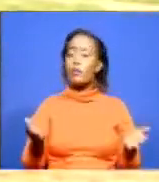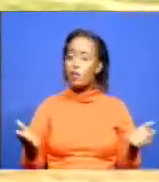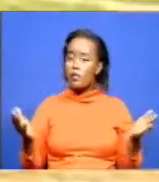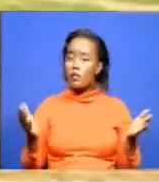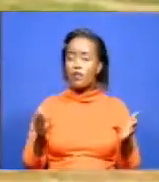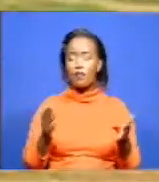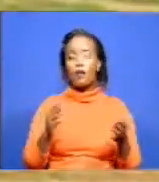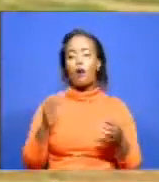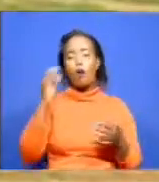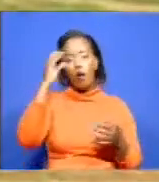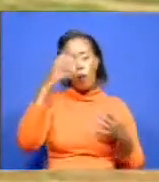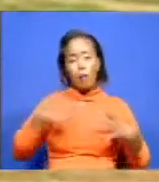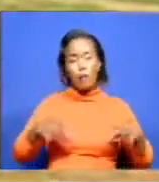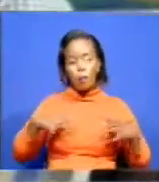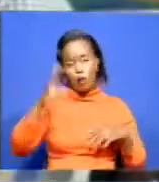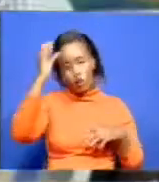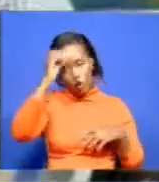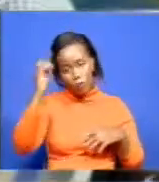ifuatiliwe maoni ya mwananchi.